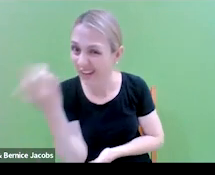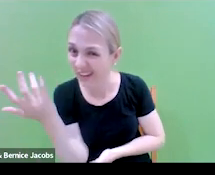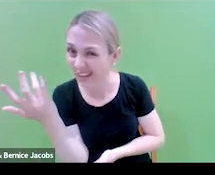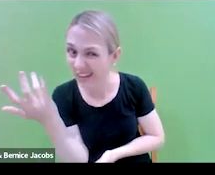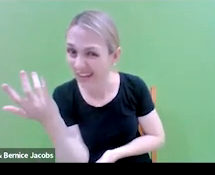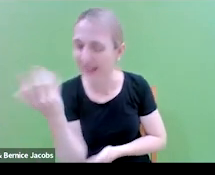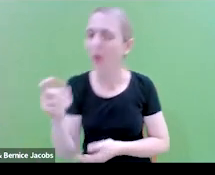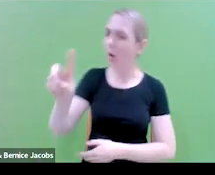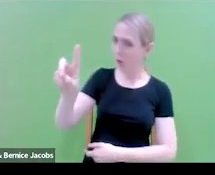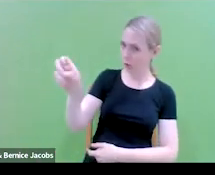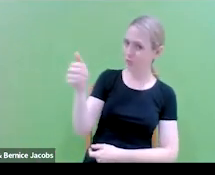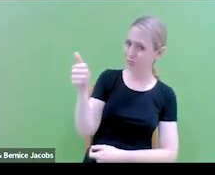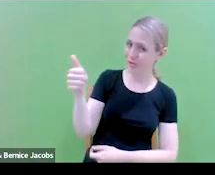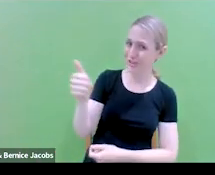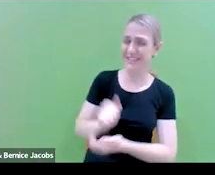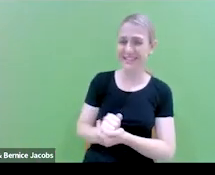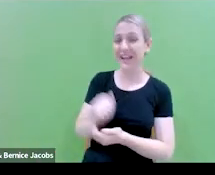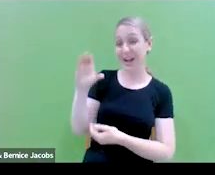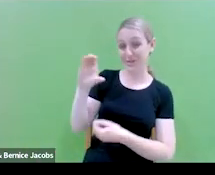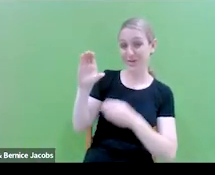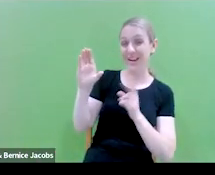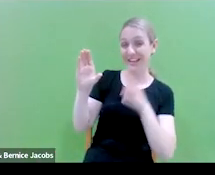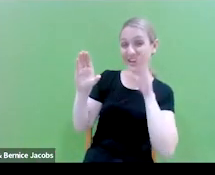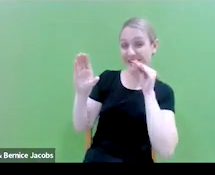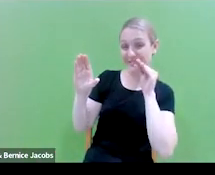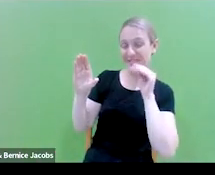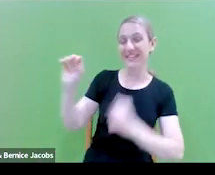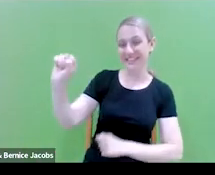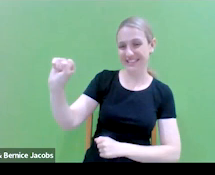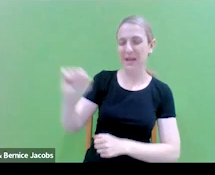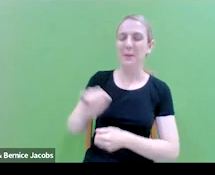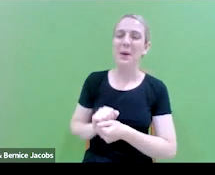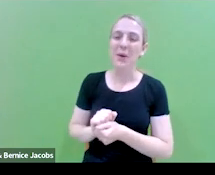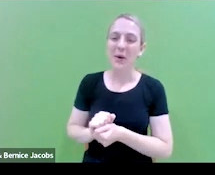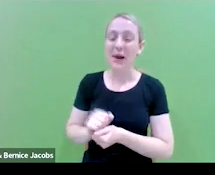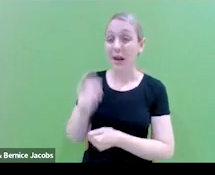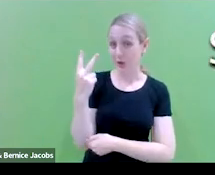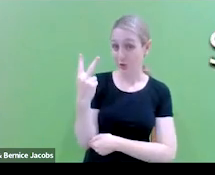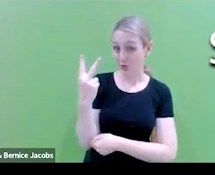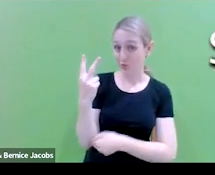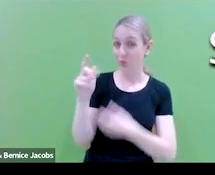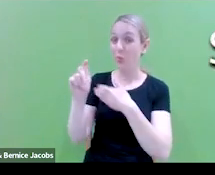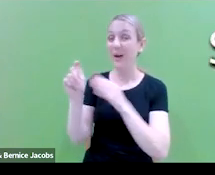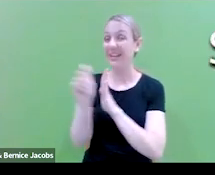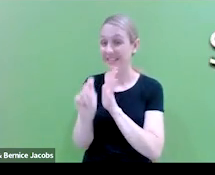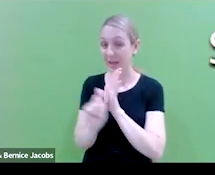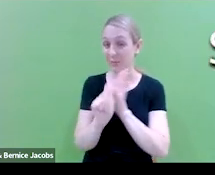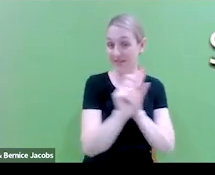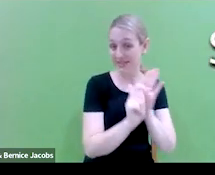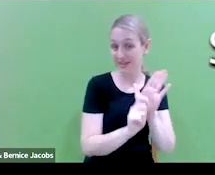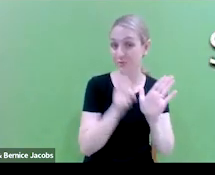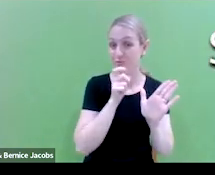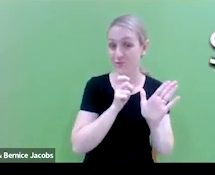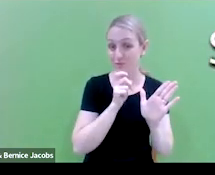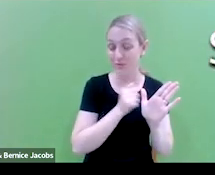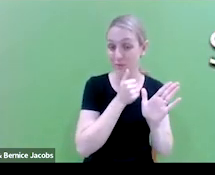Very good question. So this is Colette. So thanks, Sonic. So there are 2 types of users. So you have